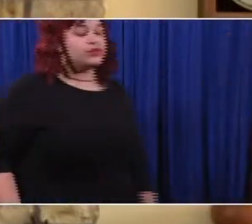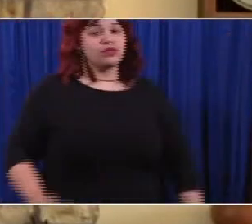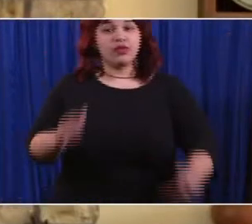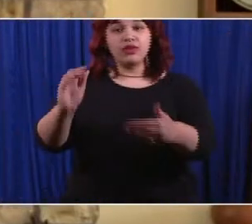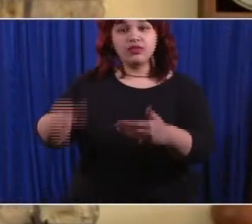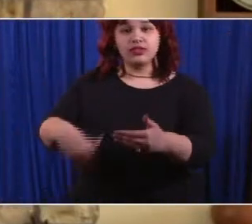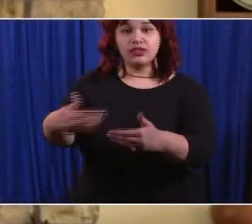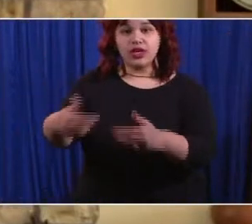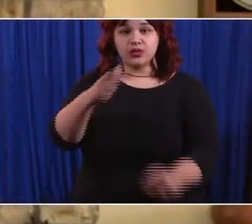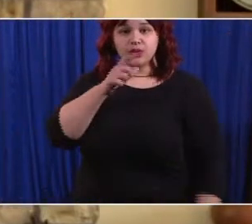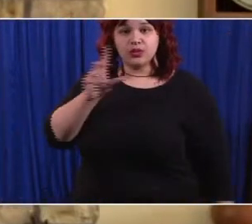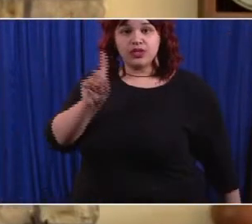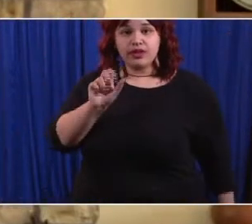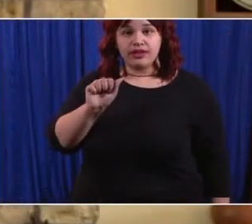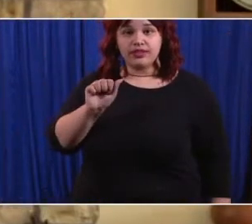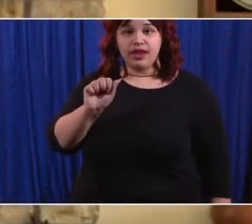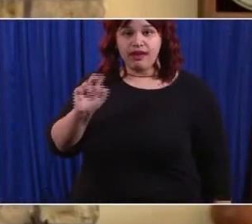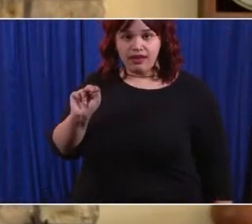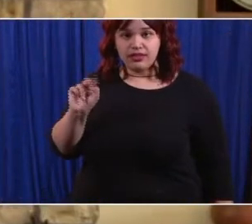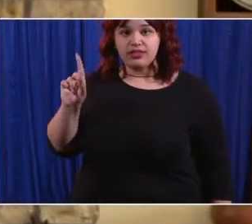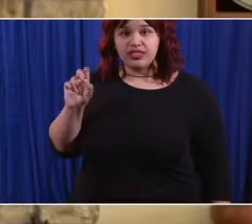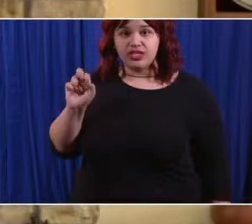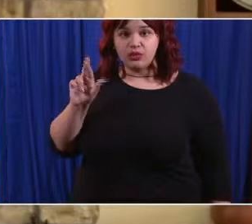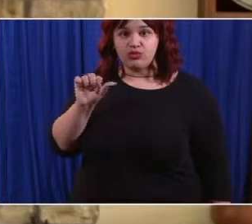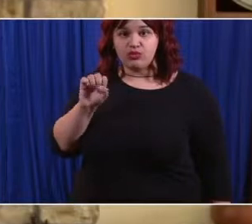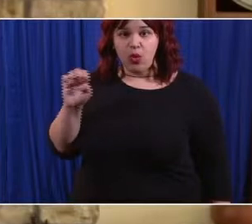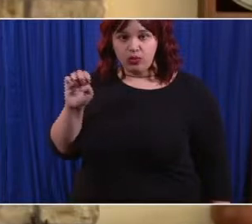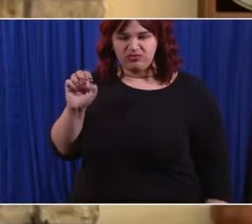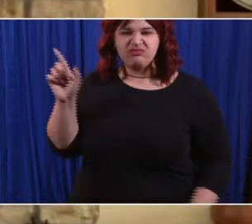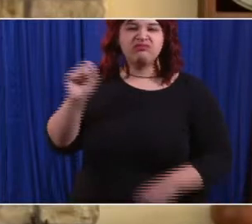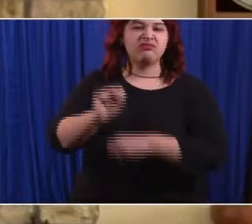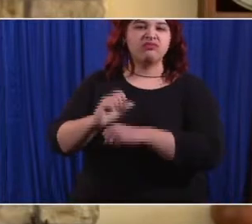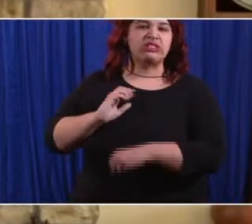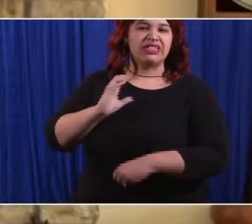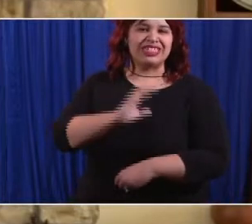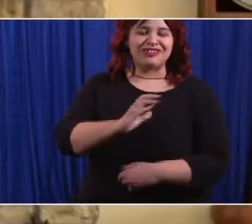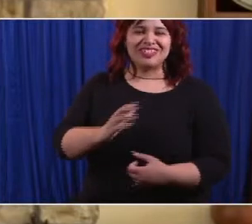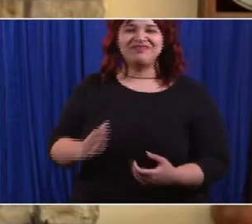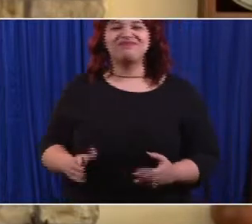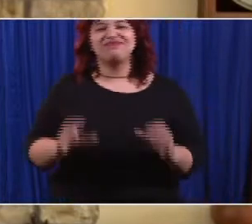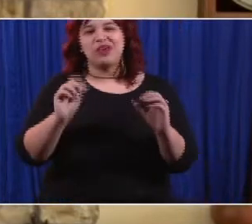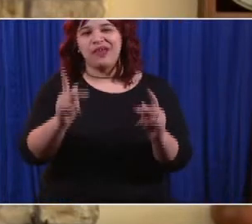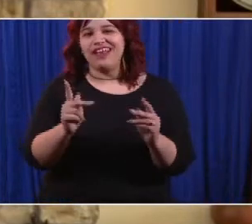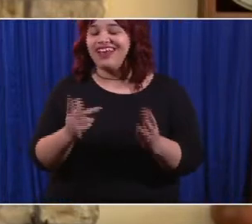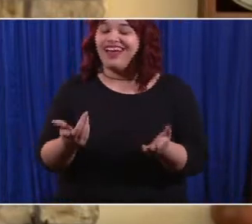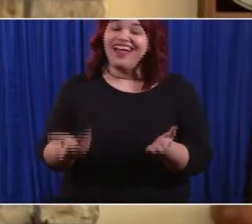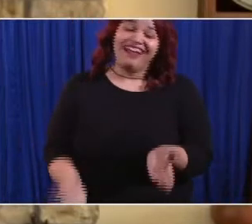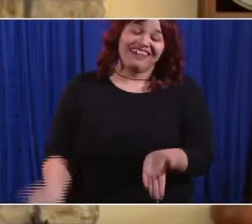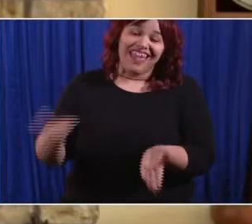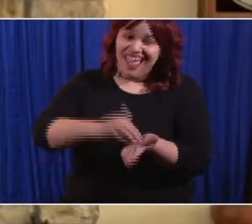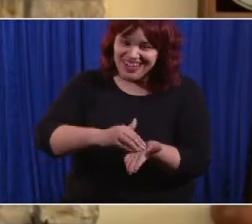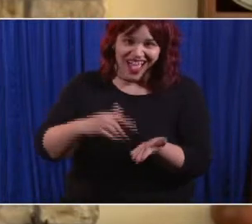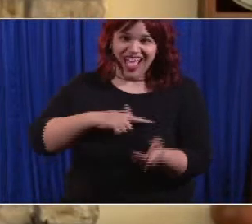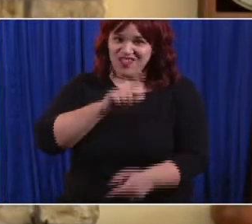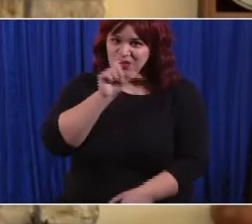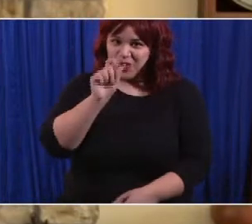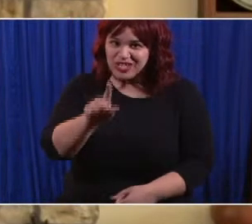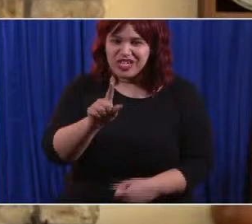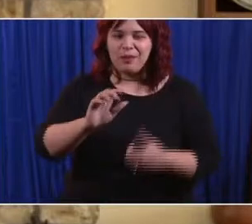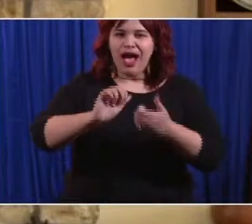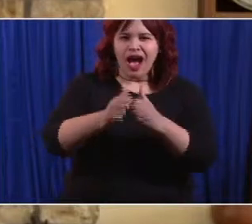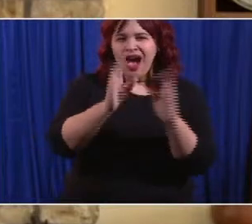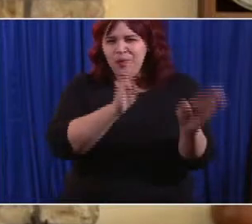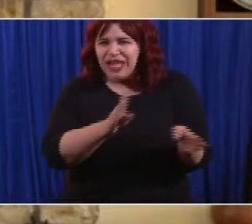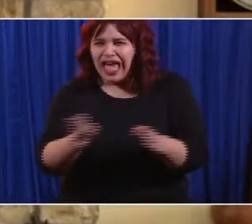Governor. Hey, Dan. Another question about logistical ballets here. One of the biggest complaints we get that